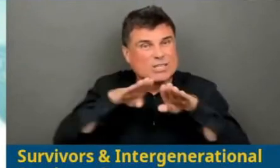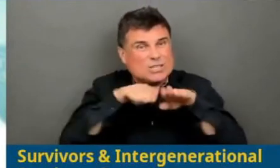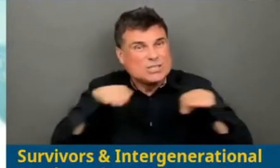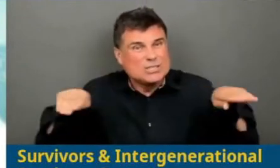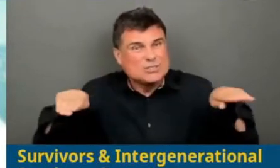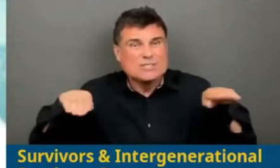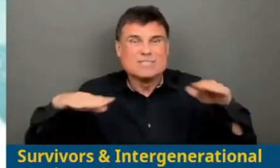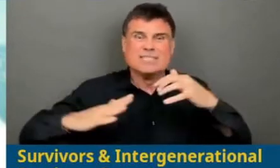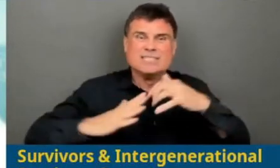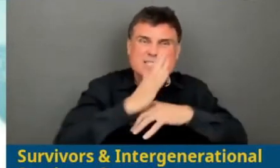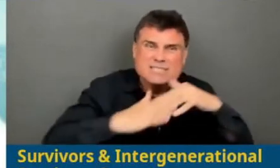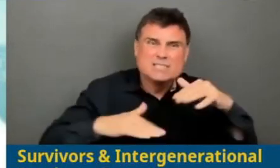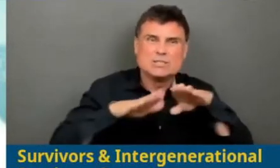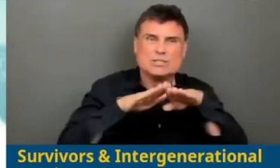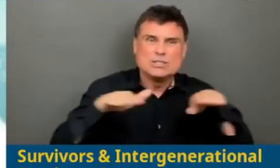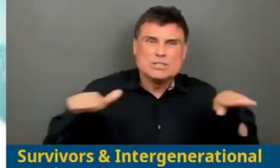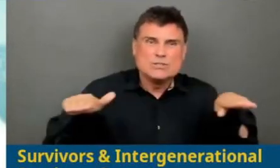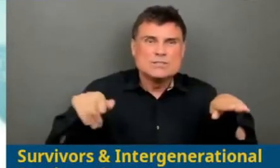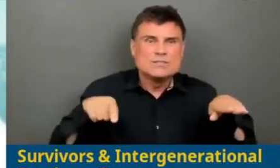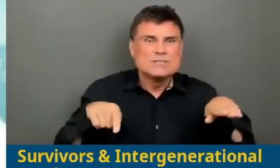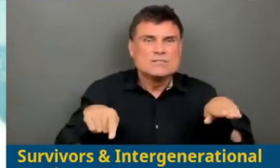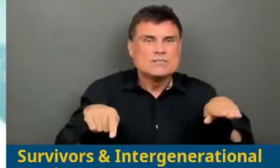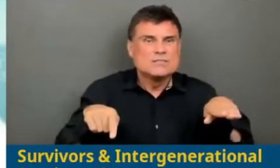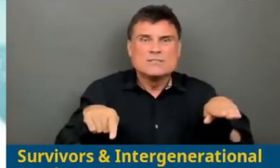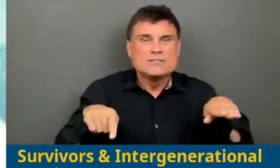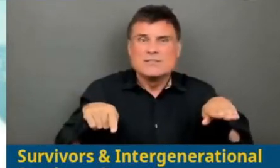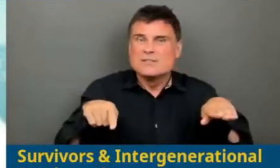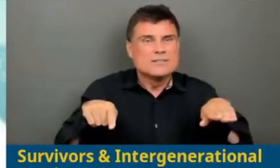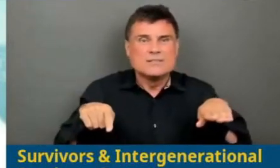did not return home from school.